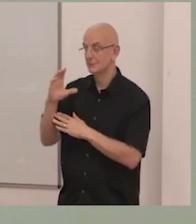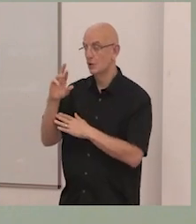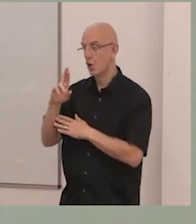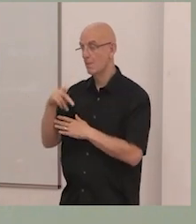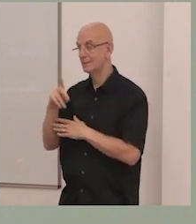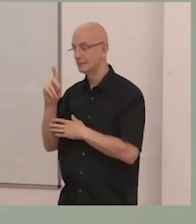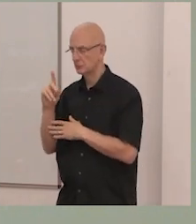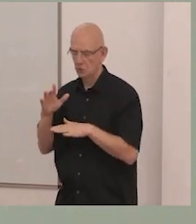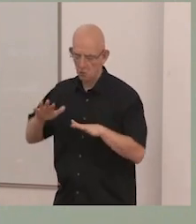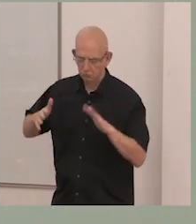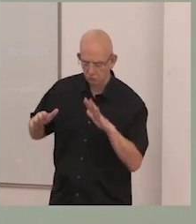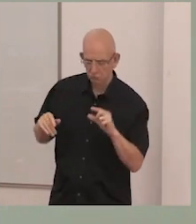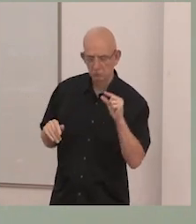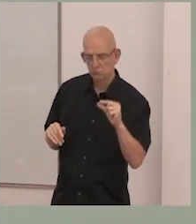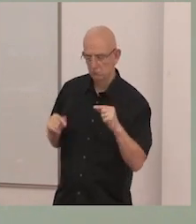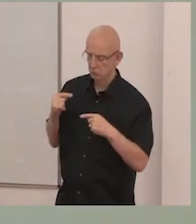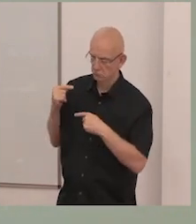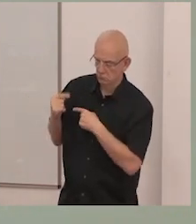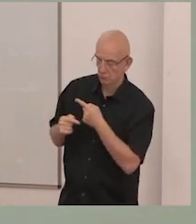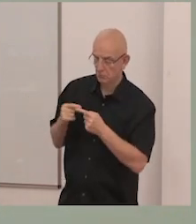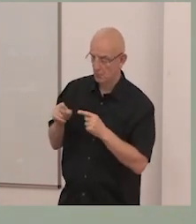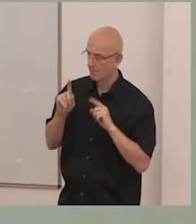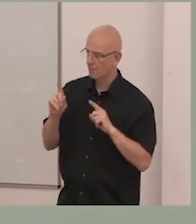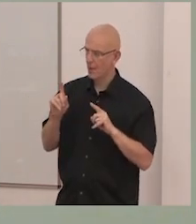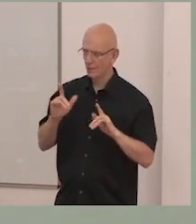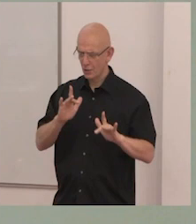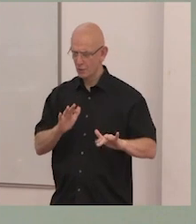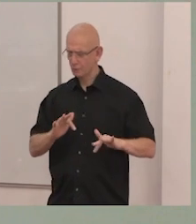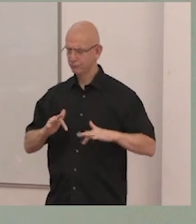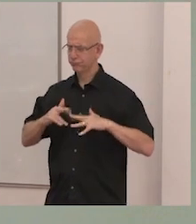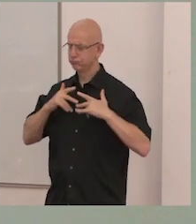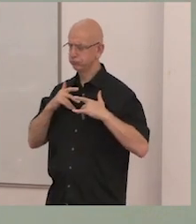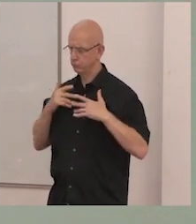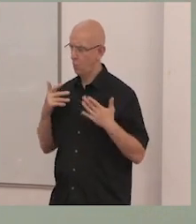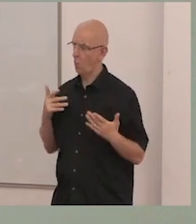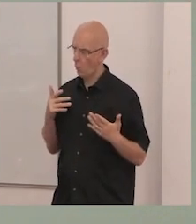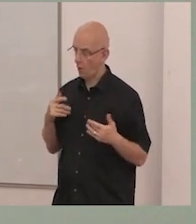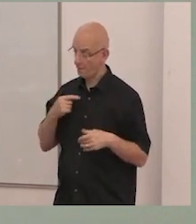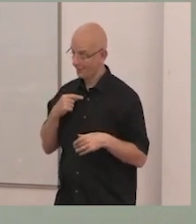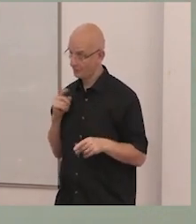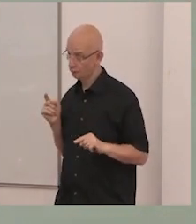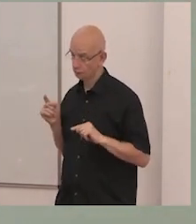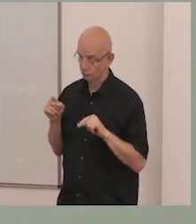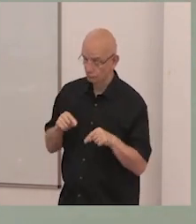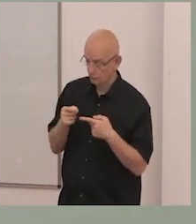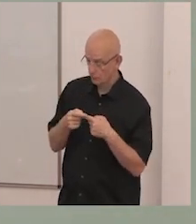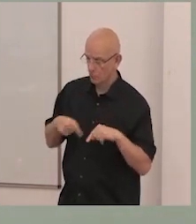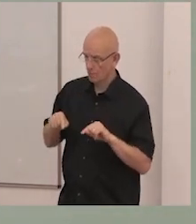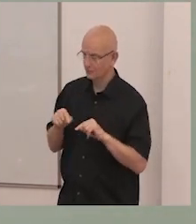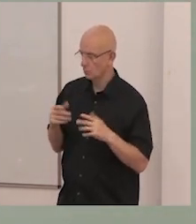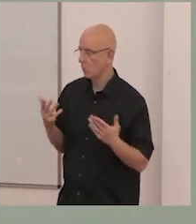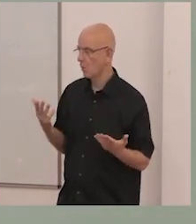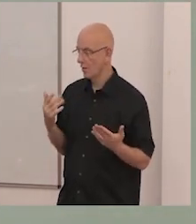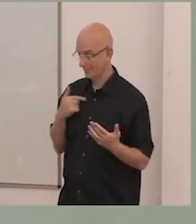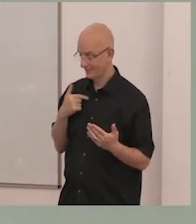when I came to the committee, well, my experience was rich already, but it was regional experience.